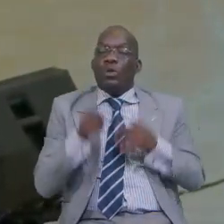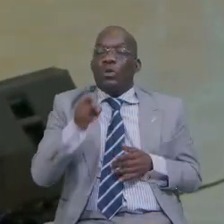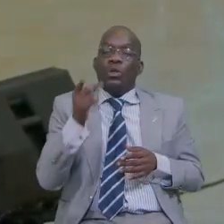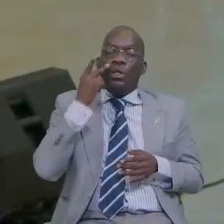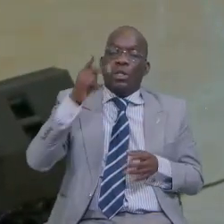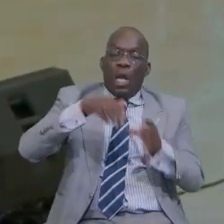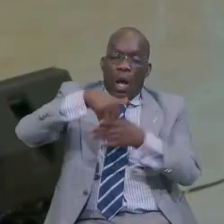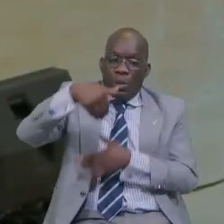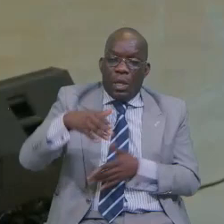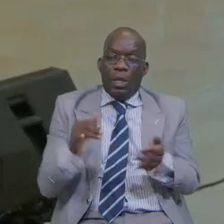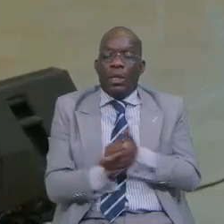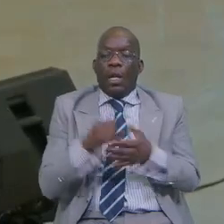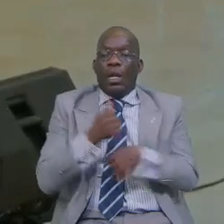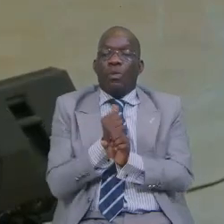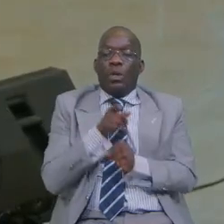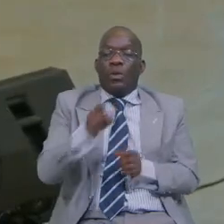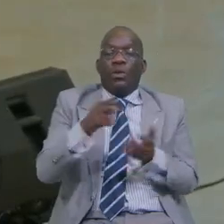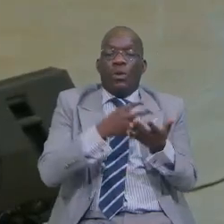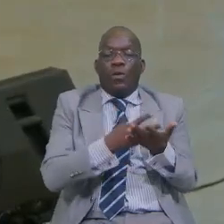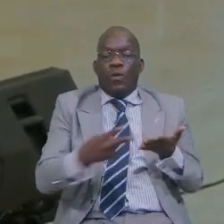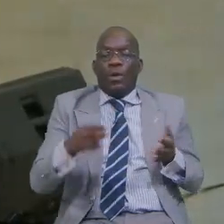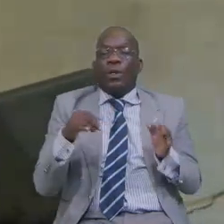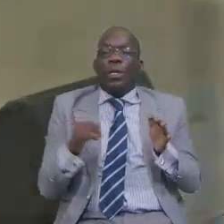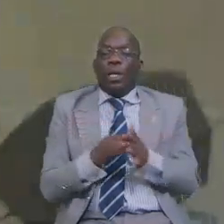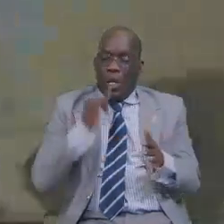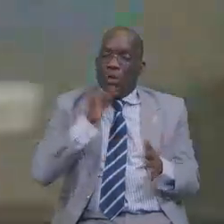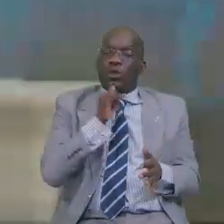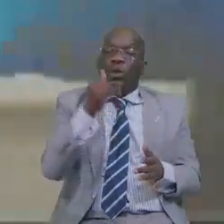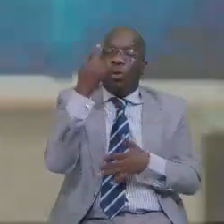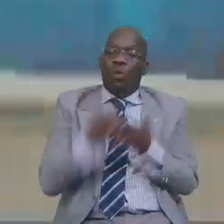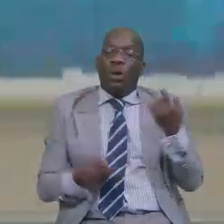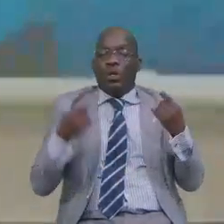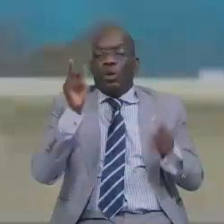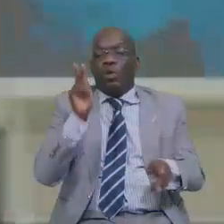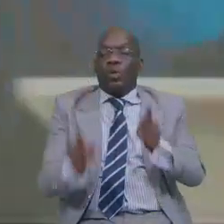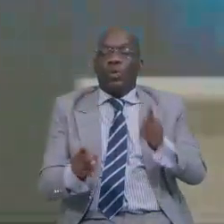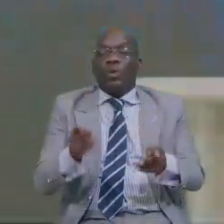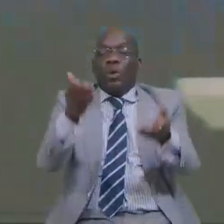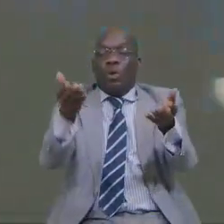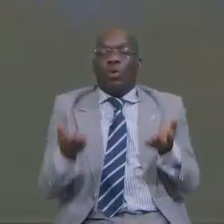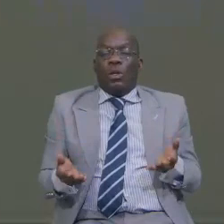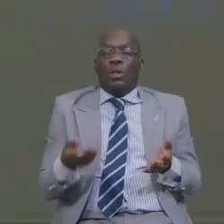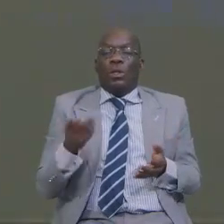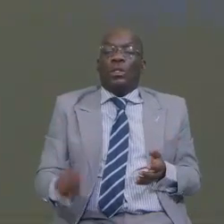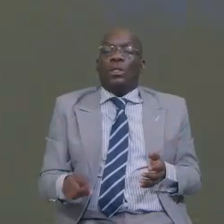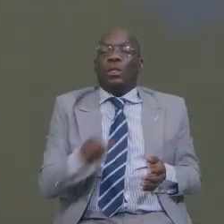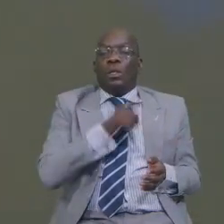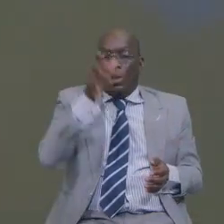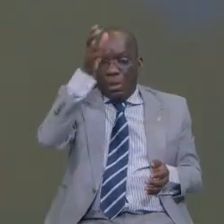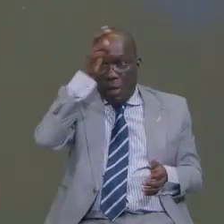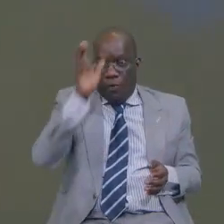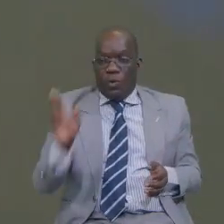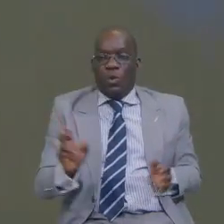you fail. It is not what people want and they demonstrate, and then